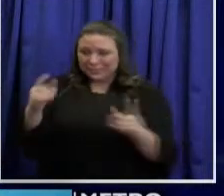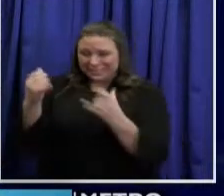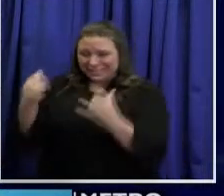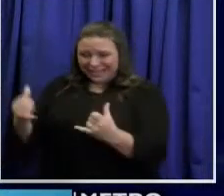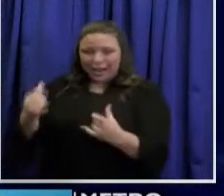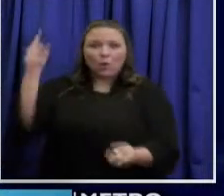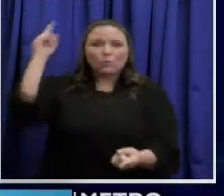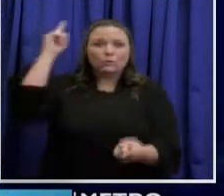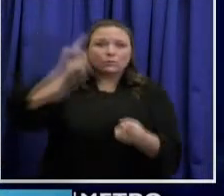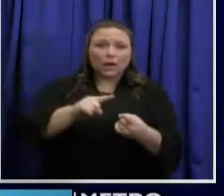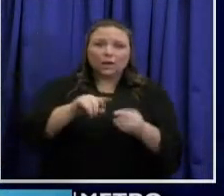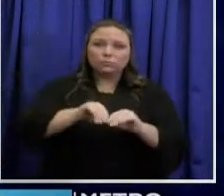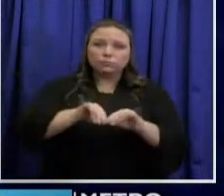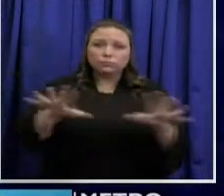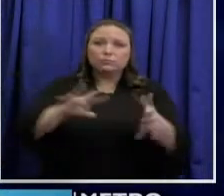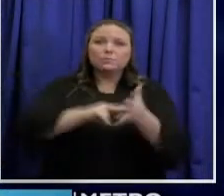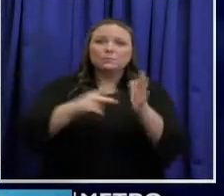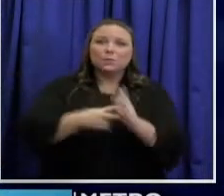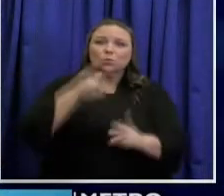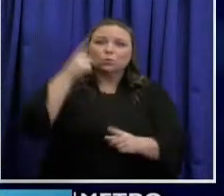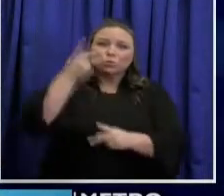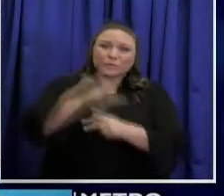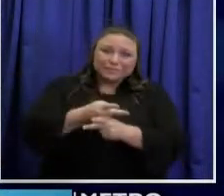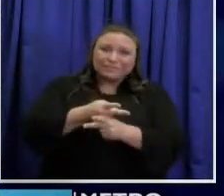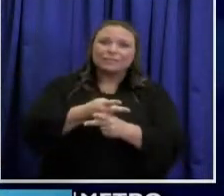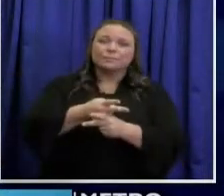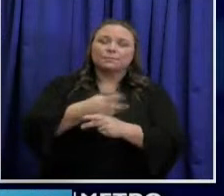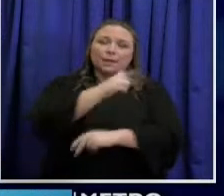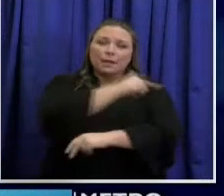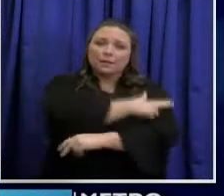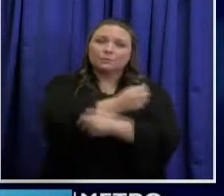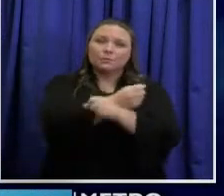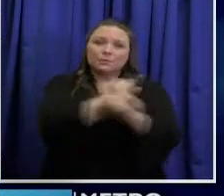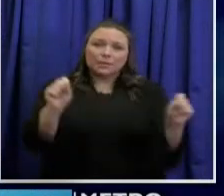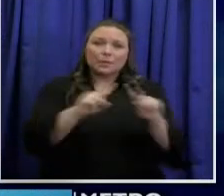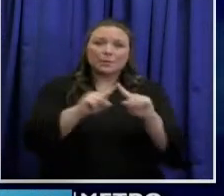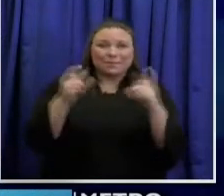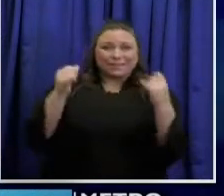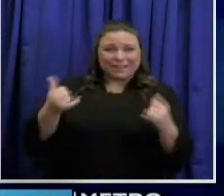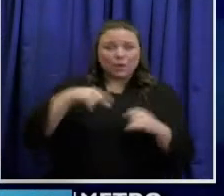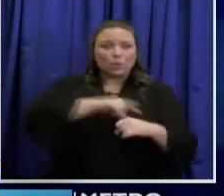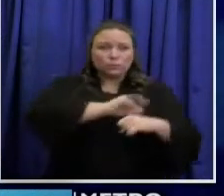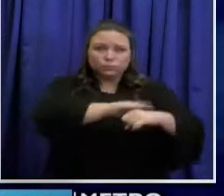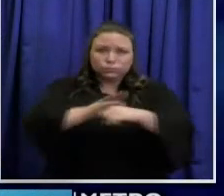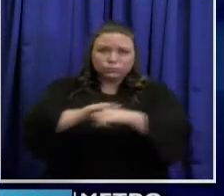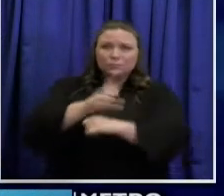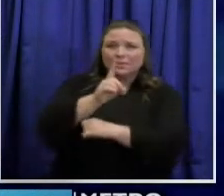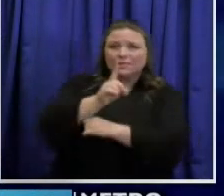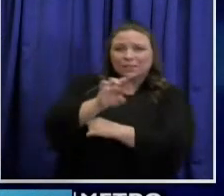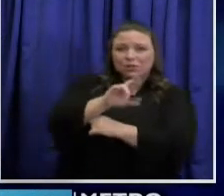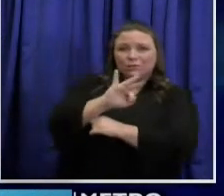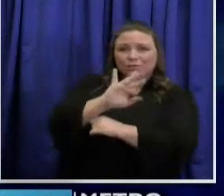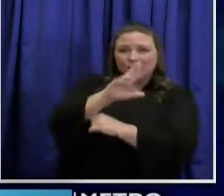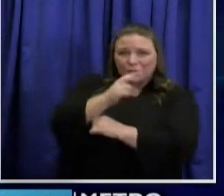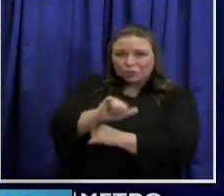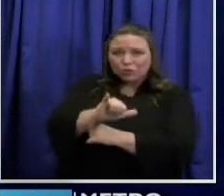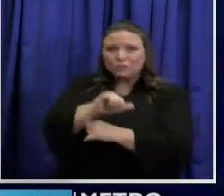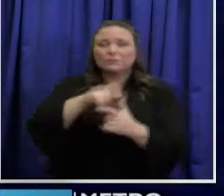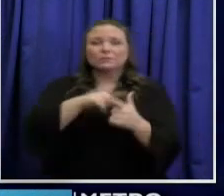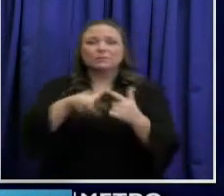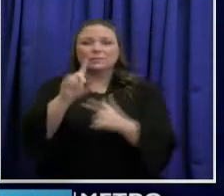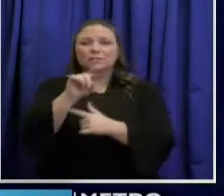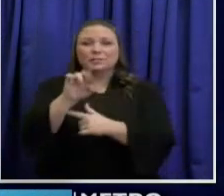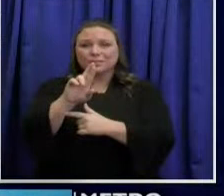hospital capacity. And this fall, Dr. Fauci and our own Dr. Hildreth warned that unless we lowered case